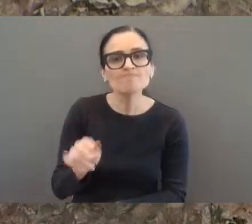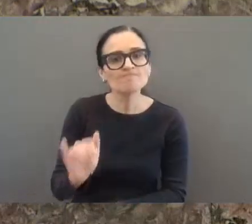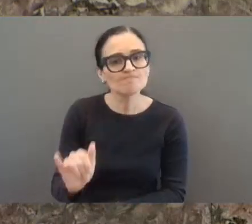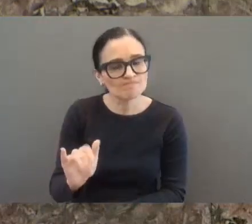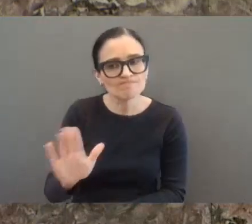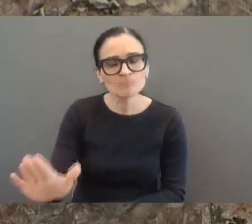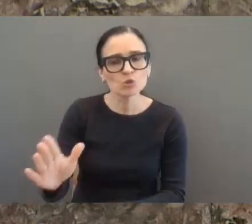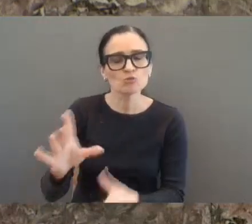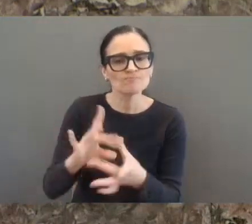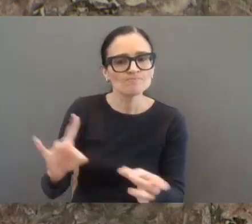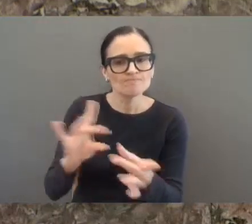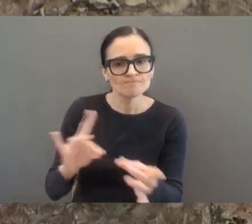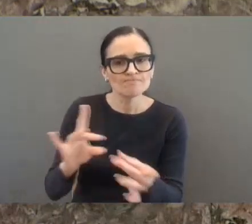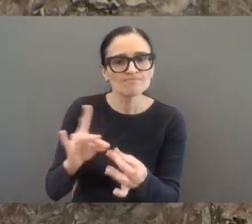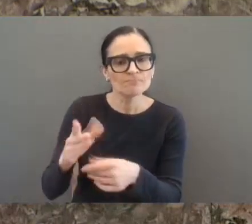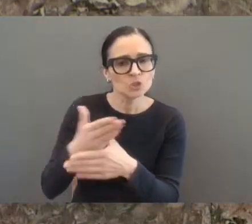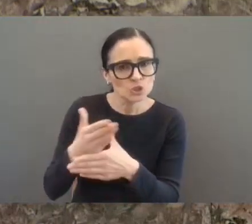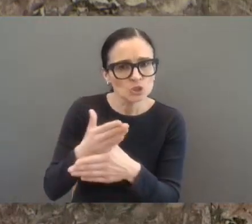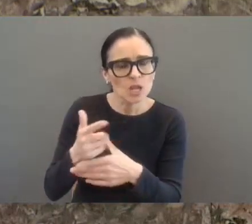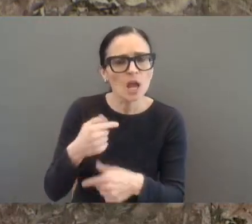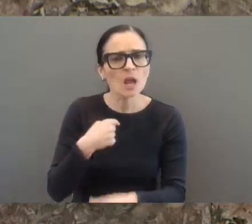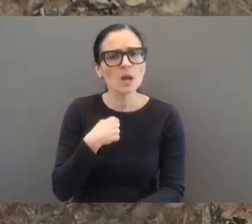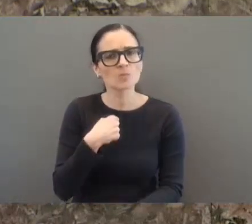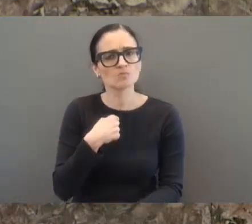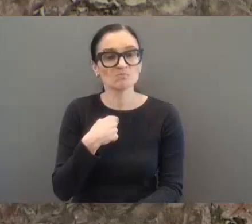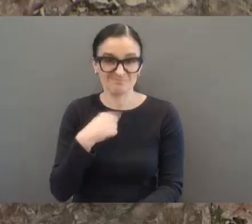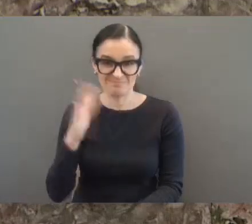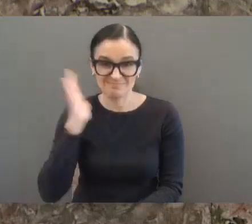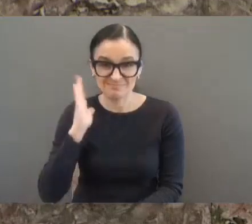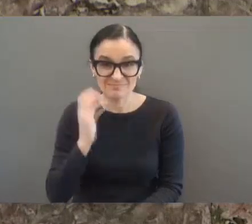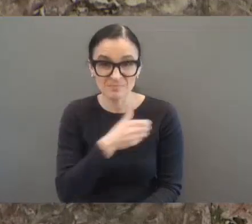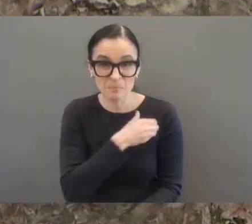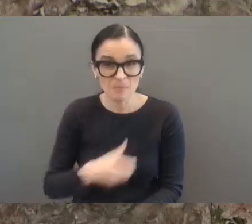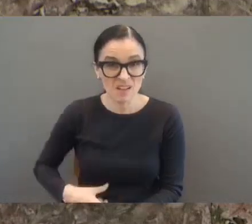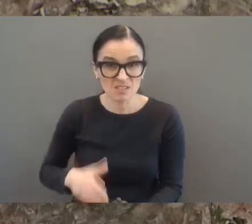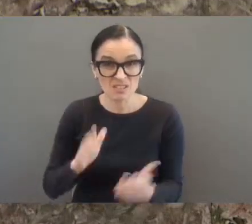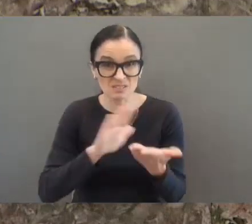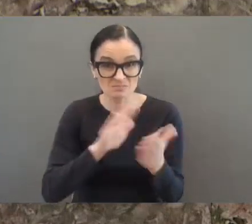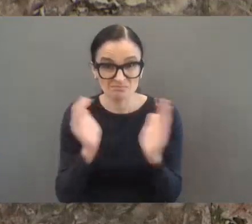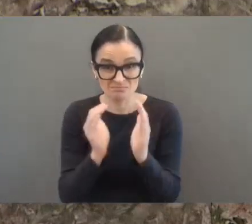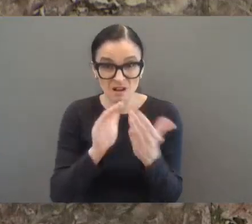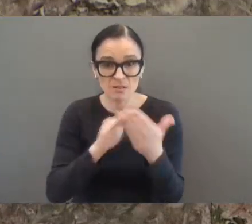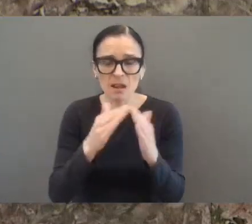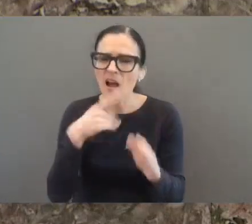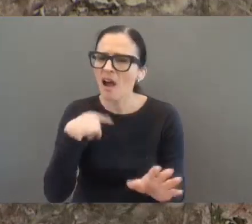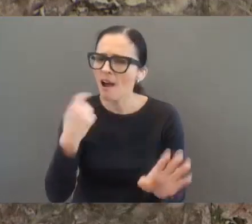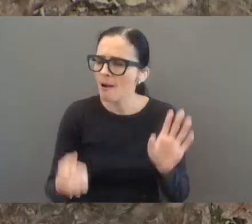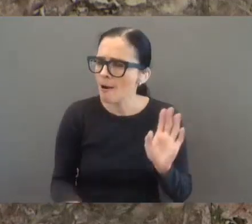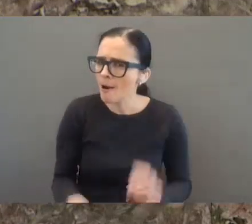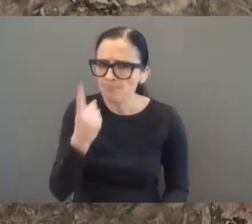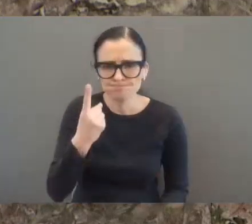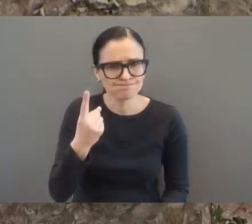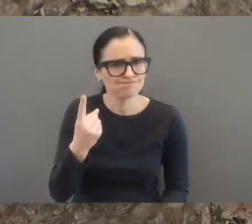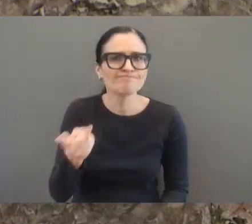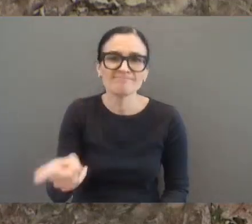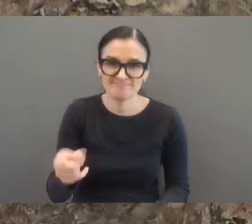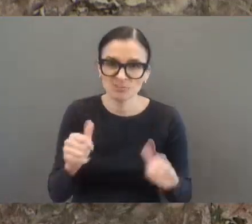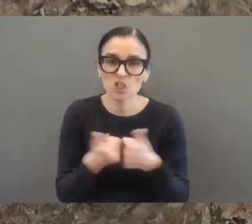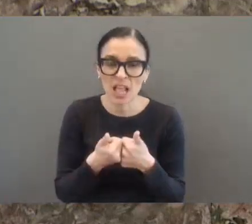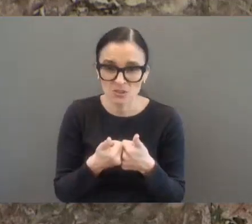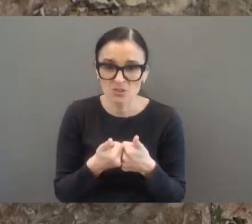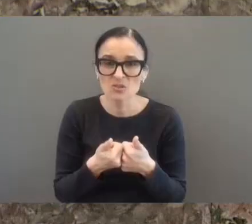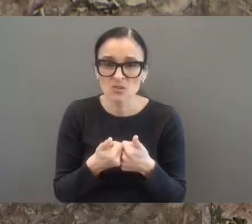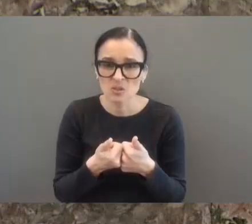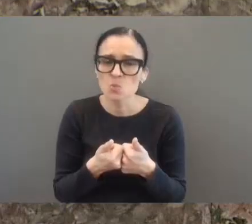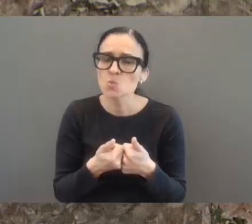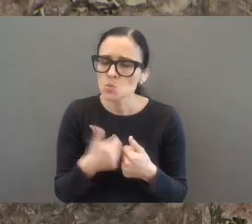certainly understand and empathize with how challenging it is and the kind of anxiety that it creates for people when hospitals are closed.